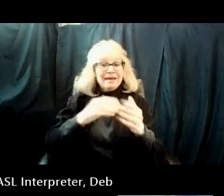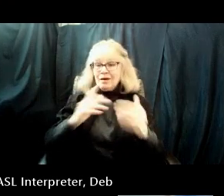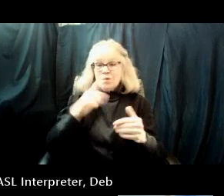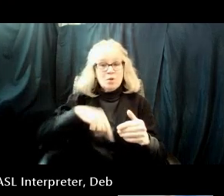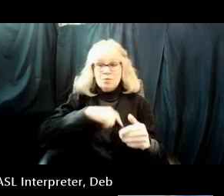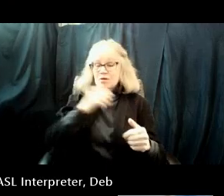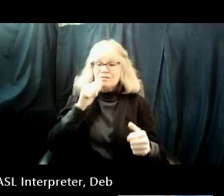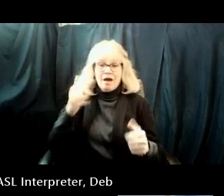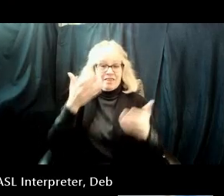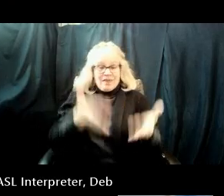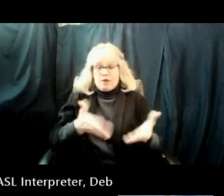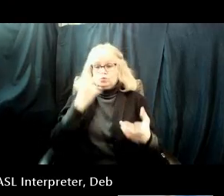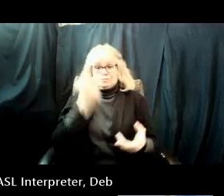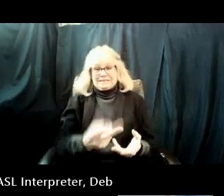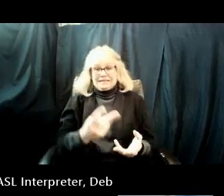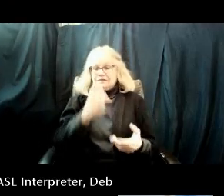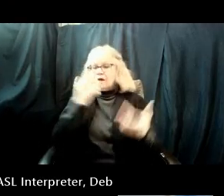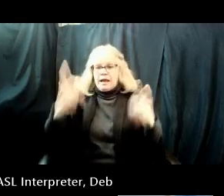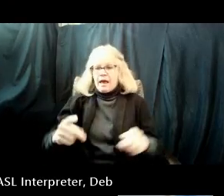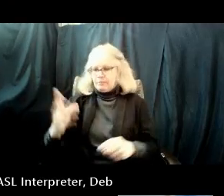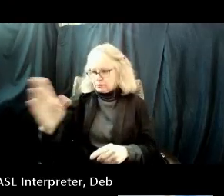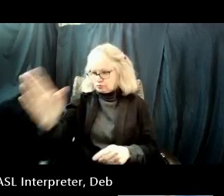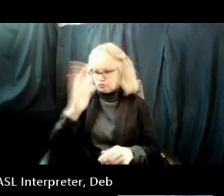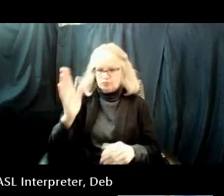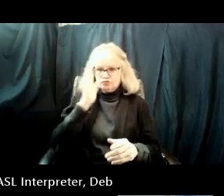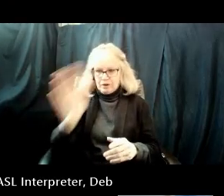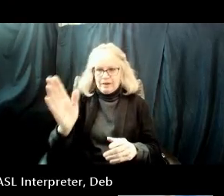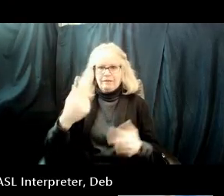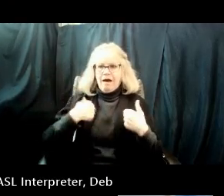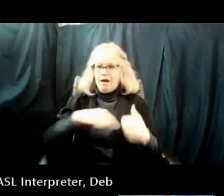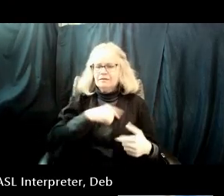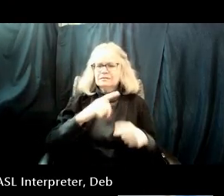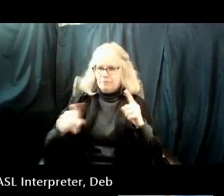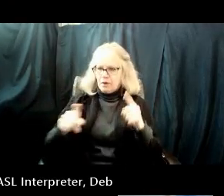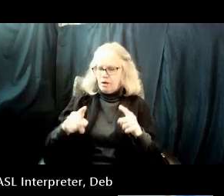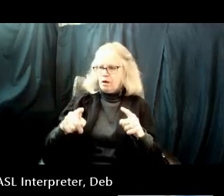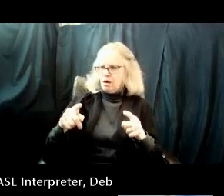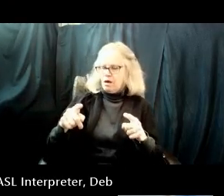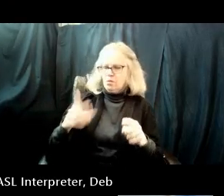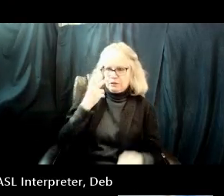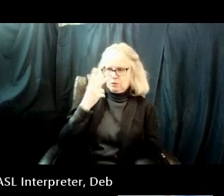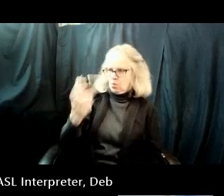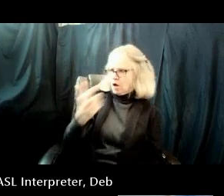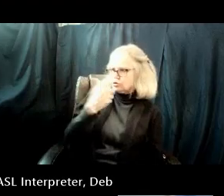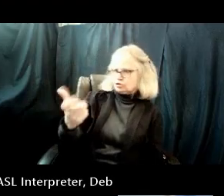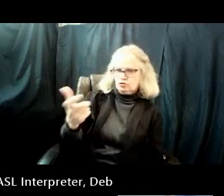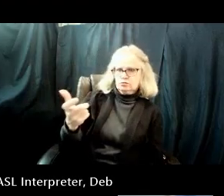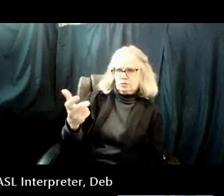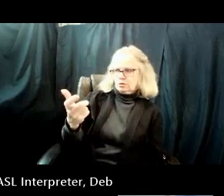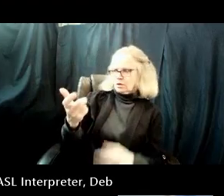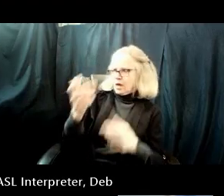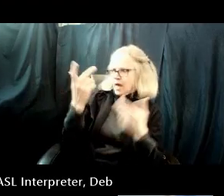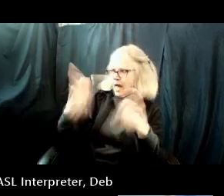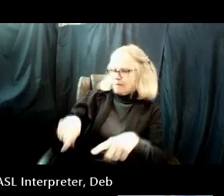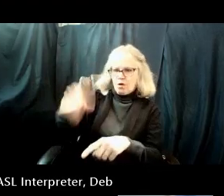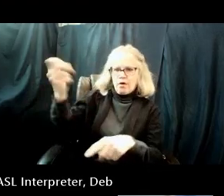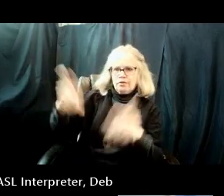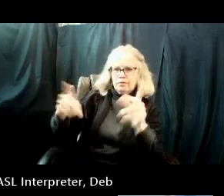even when it's not happening directly to us. The vicarious impact of watching it happen to others has